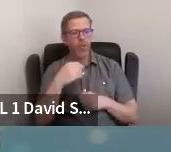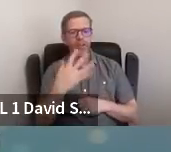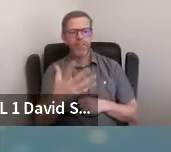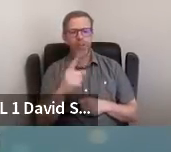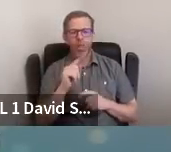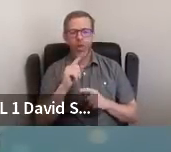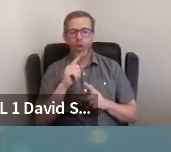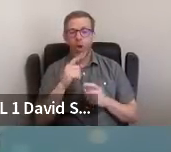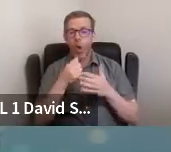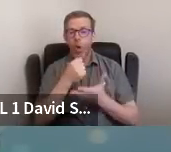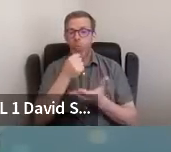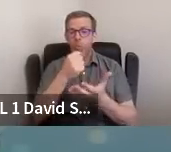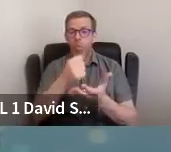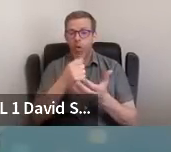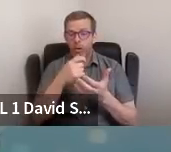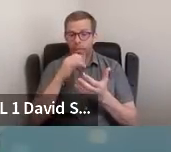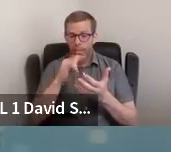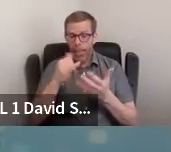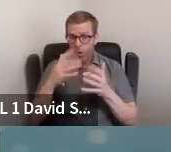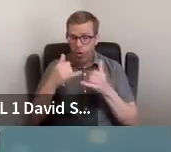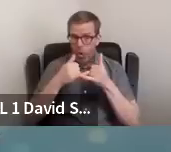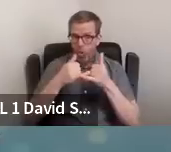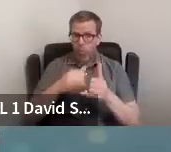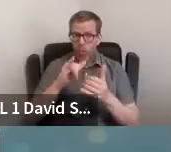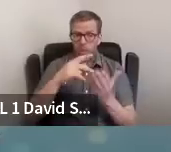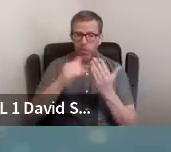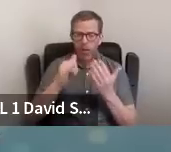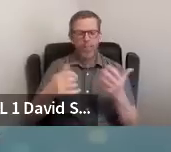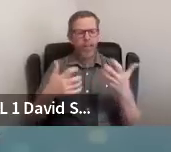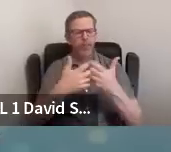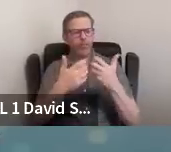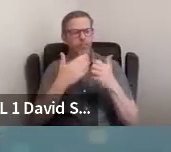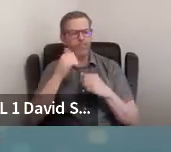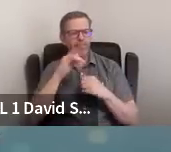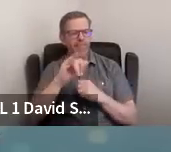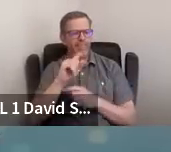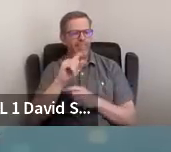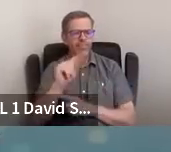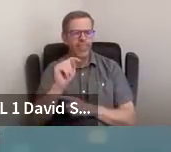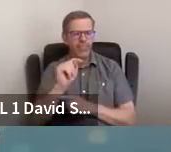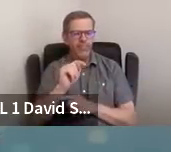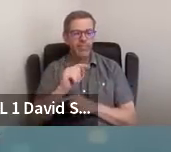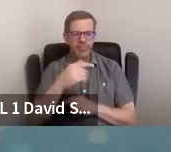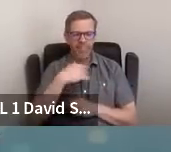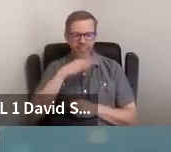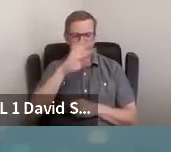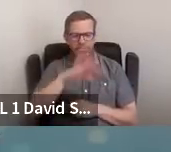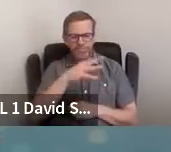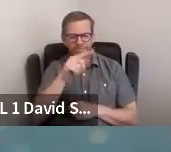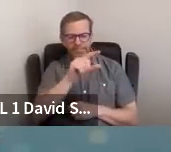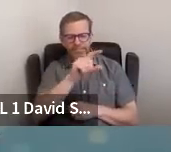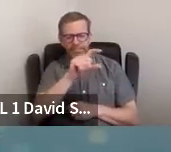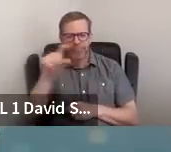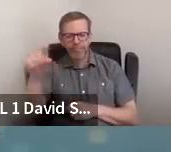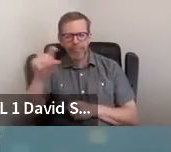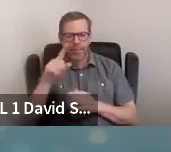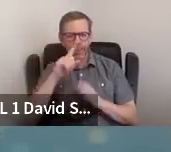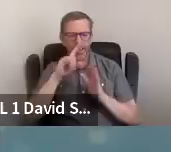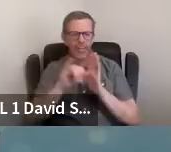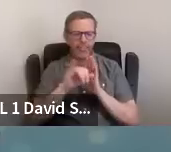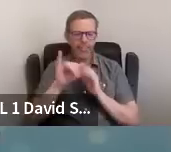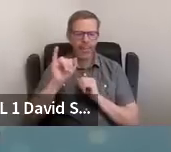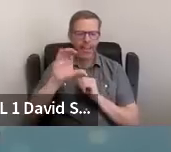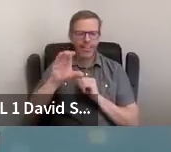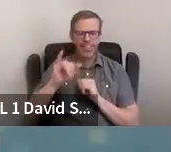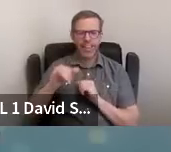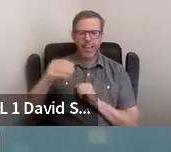awarded projects that most closely match that text. The results include a bar graph along the top, identifying the ICs